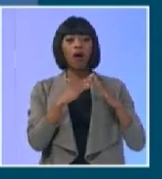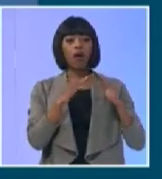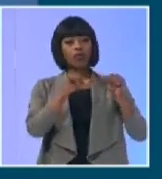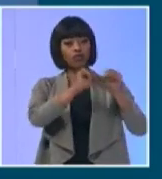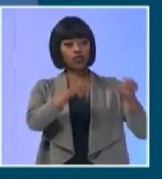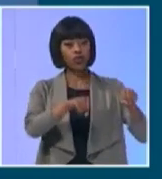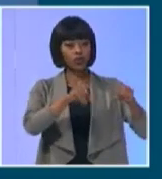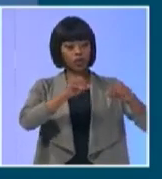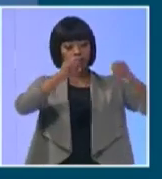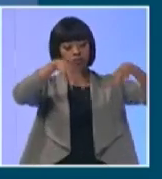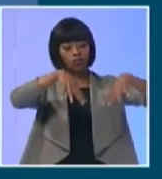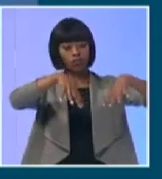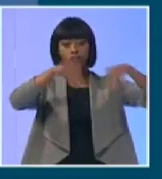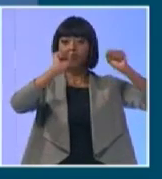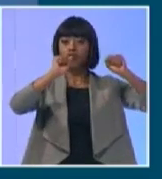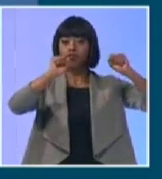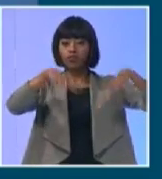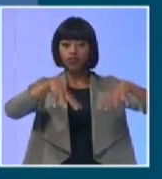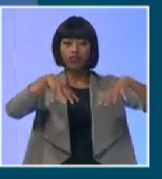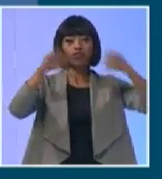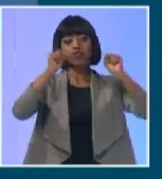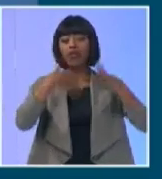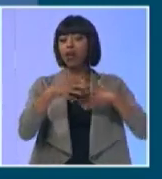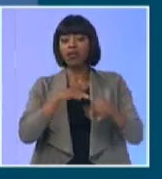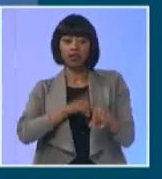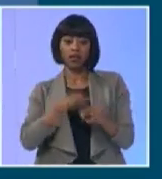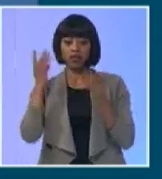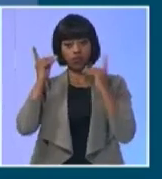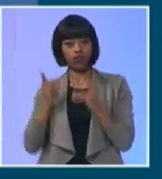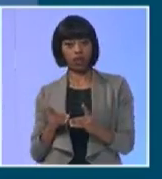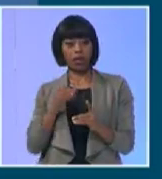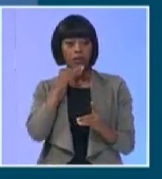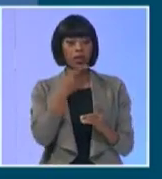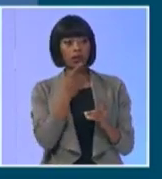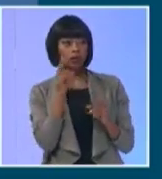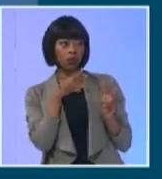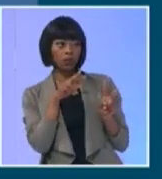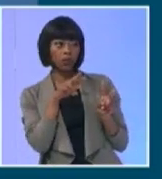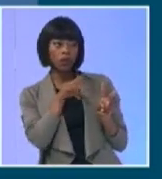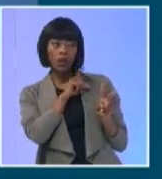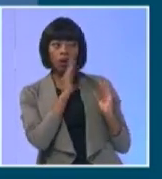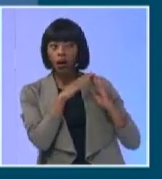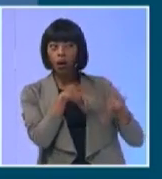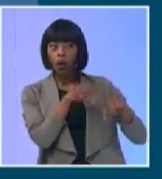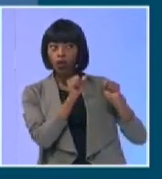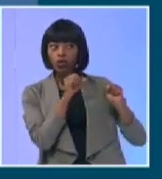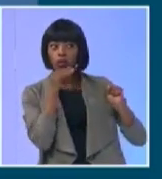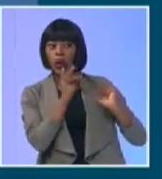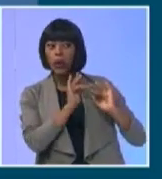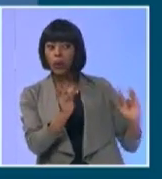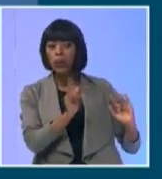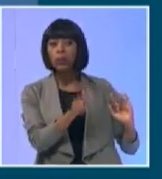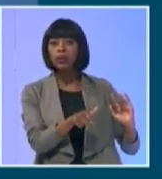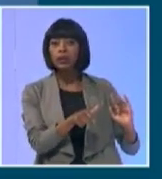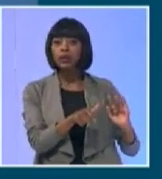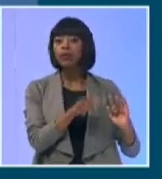where your lights go on at a certain time. All those things are indicative that someone's looking after the house or someone's in the